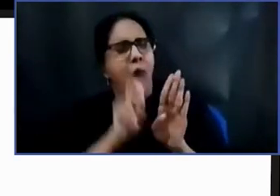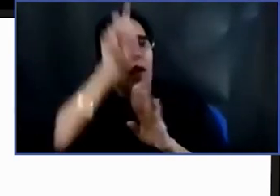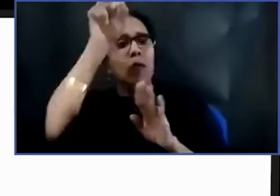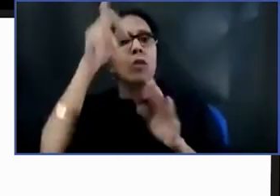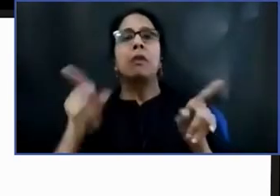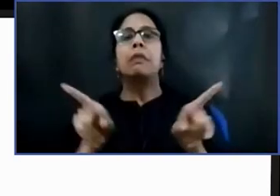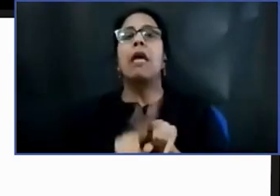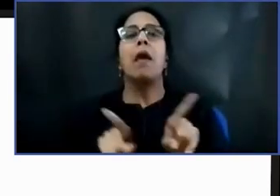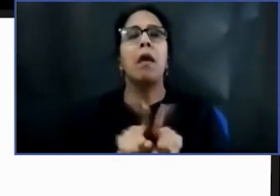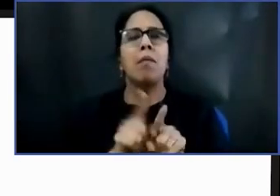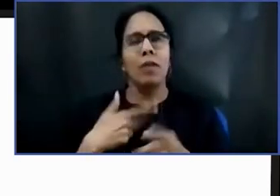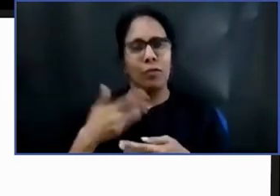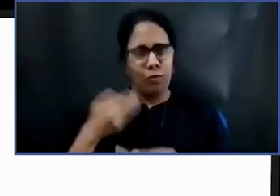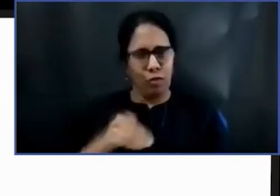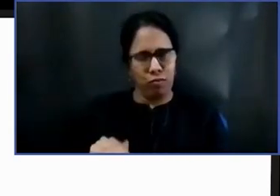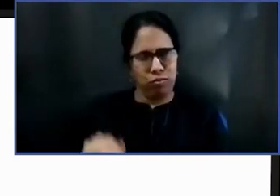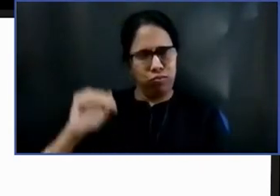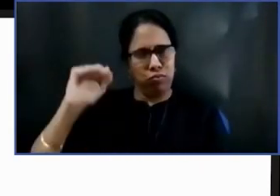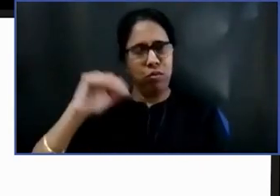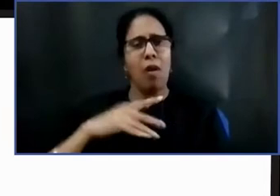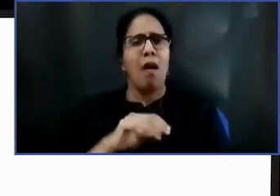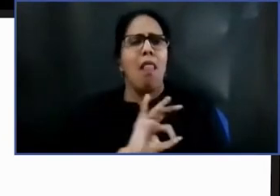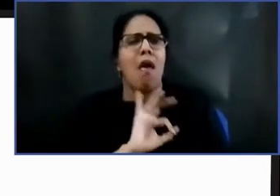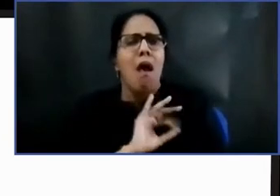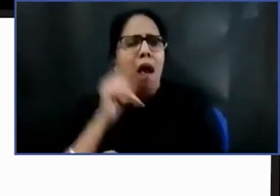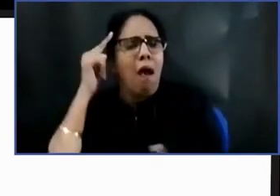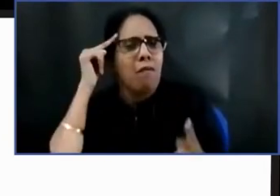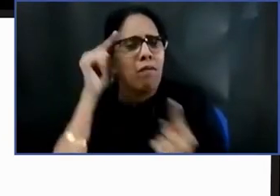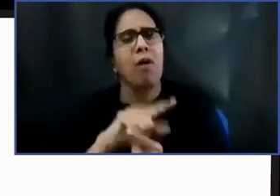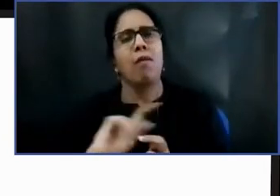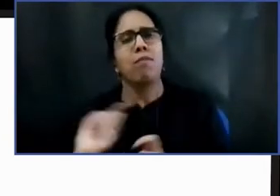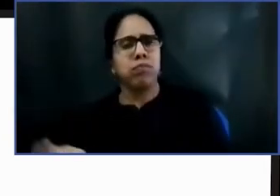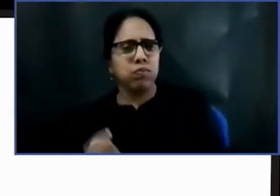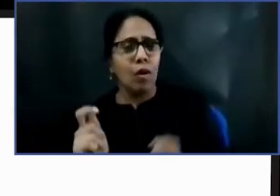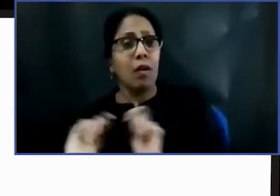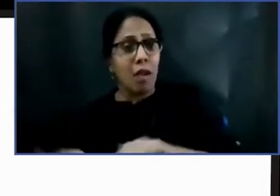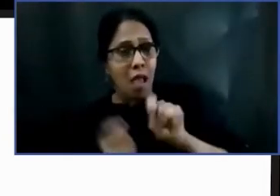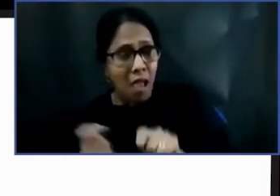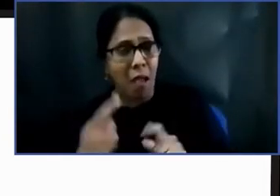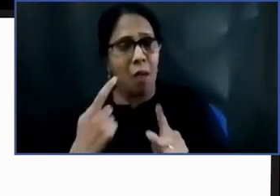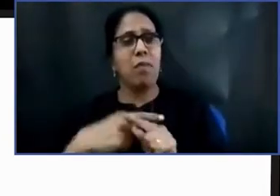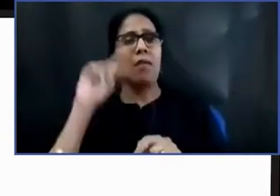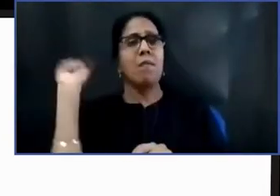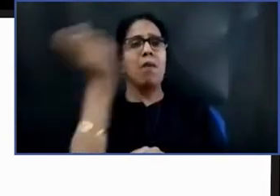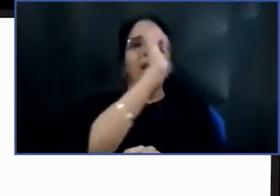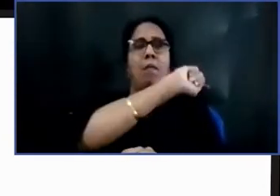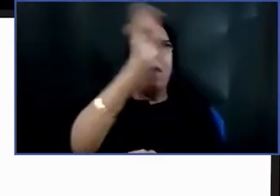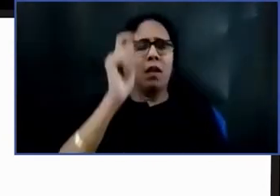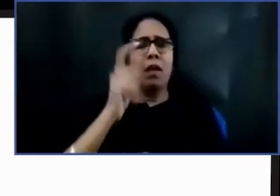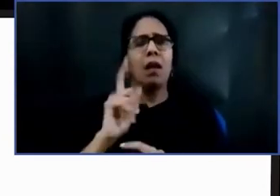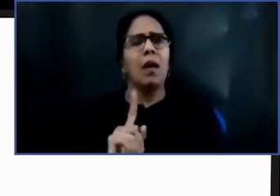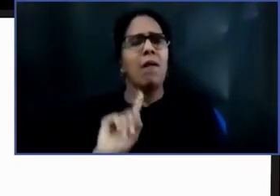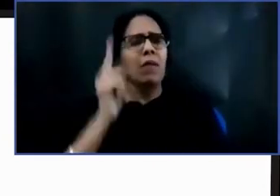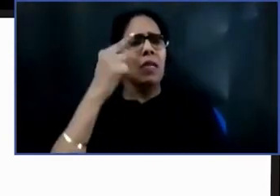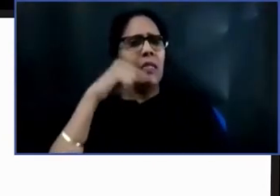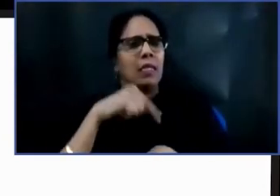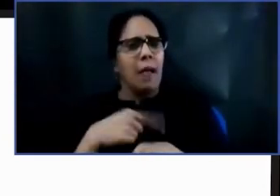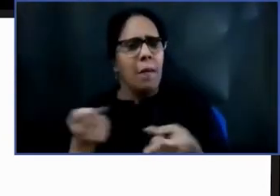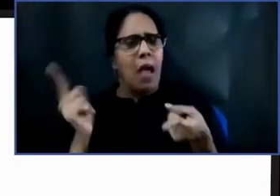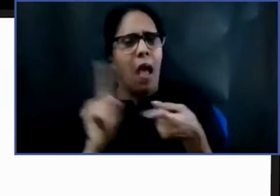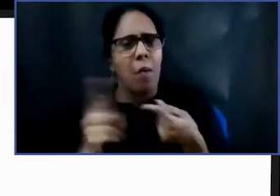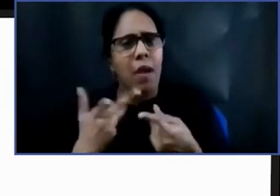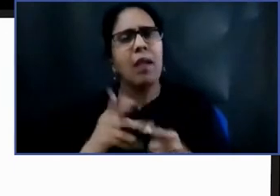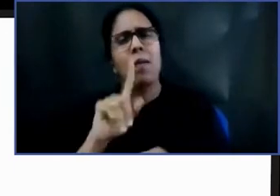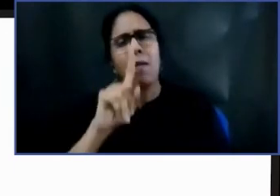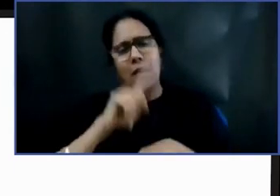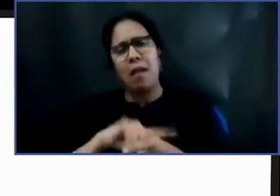loved playing cricket and badminton with friends. The first plummet came in when I was 9 and was playing cricket with my friends. I